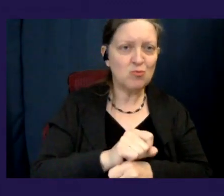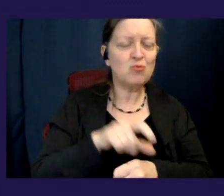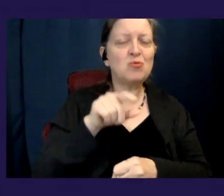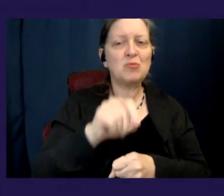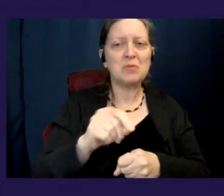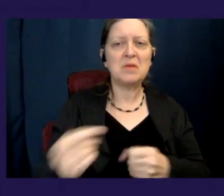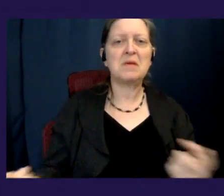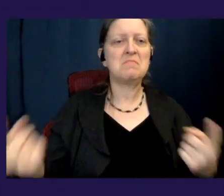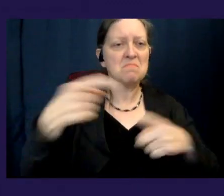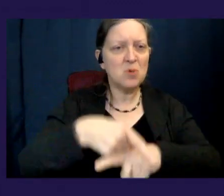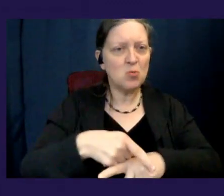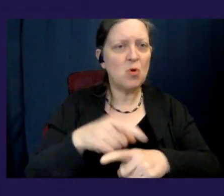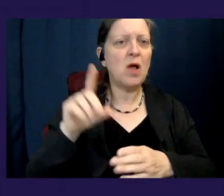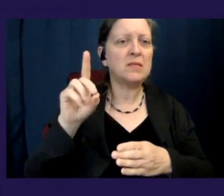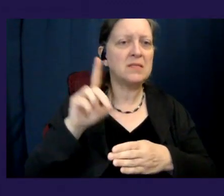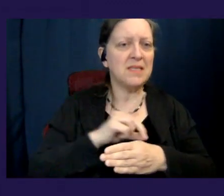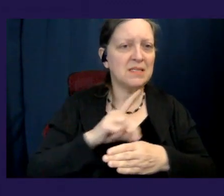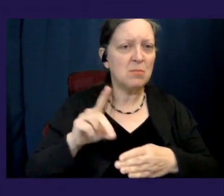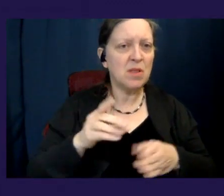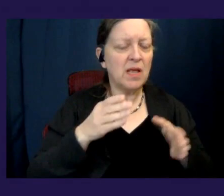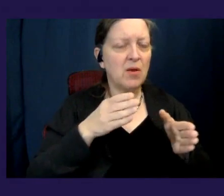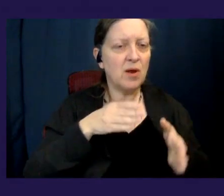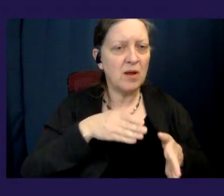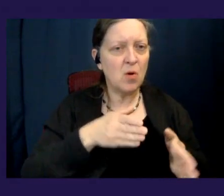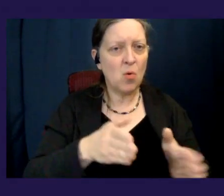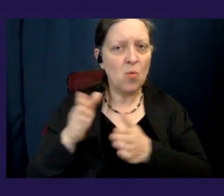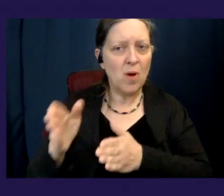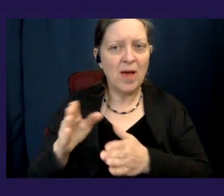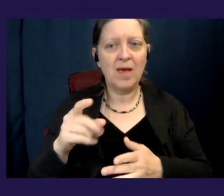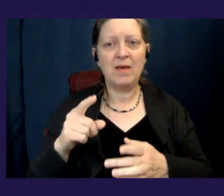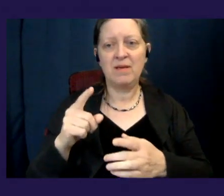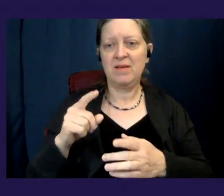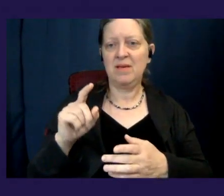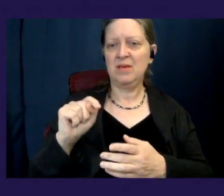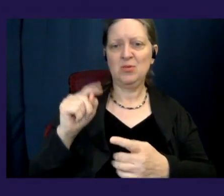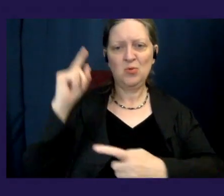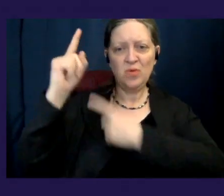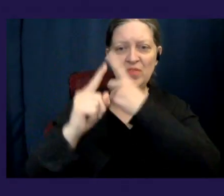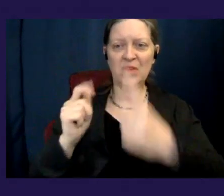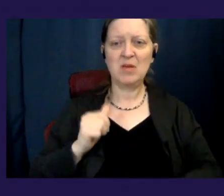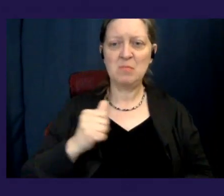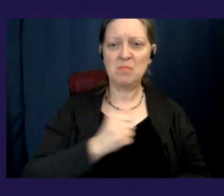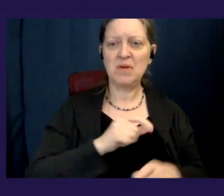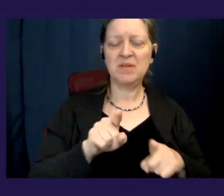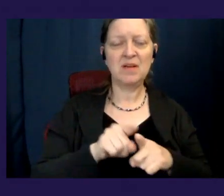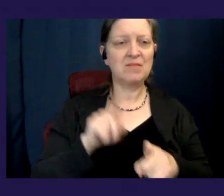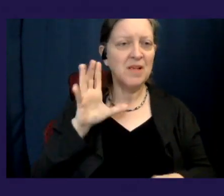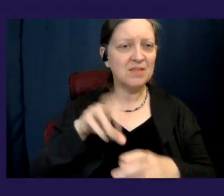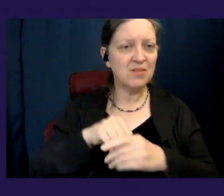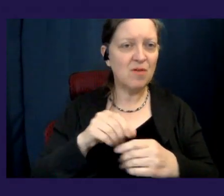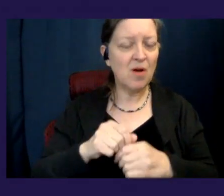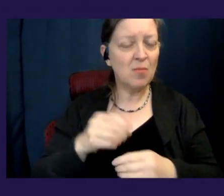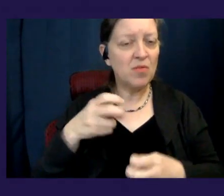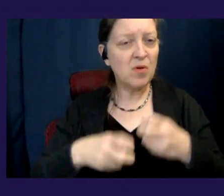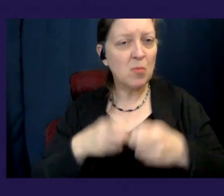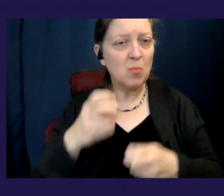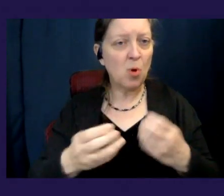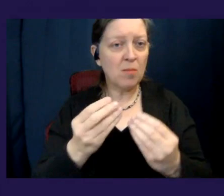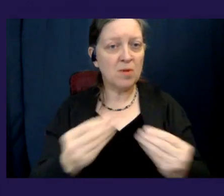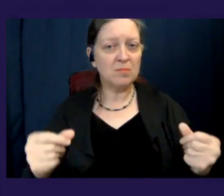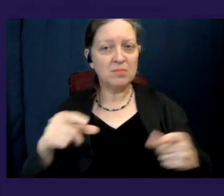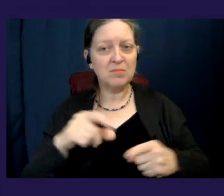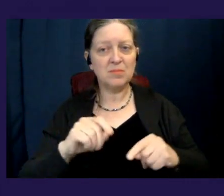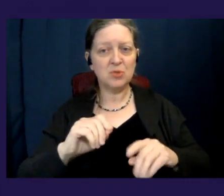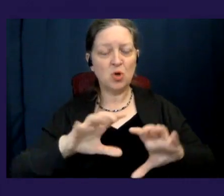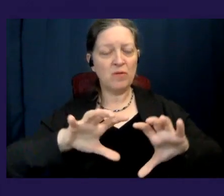ourselves as engaged in a sort of social problem-solving enterprise that necessarily